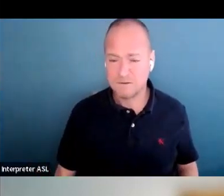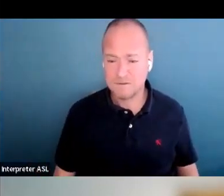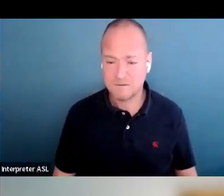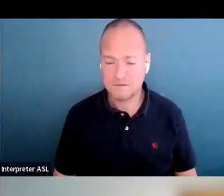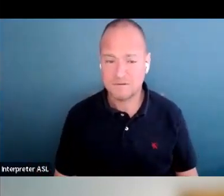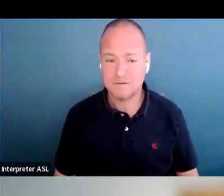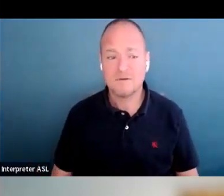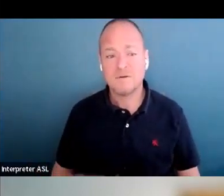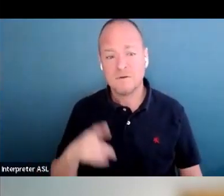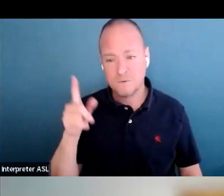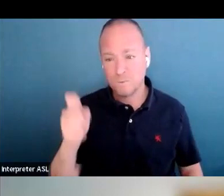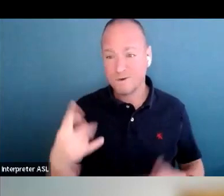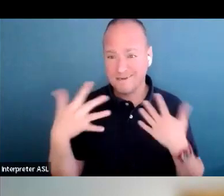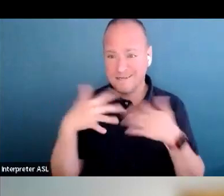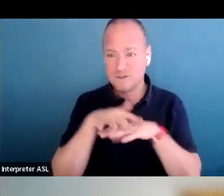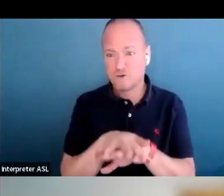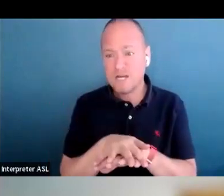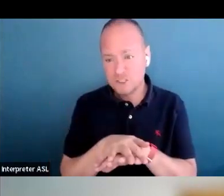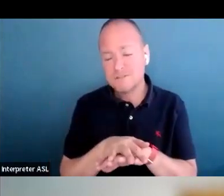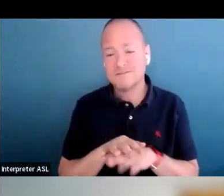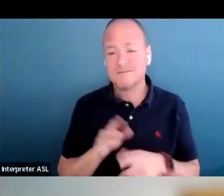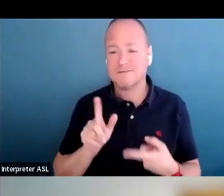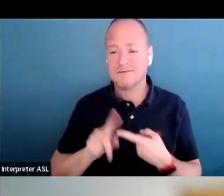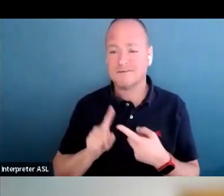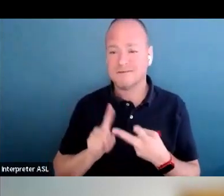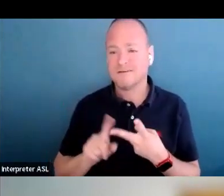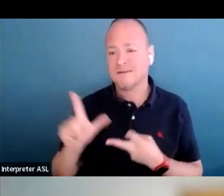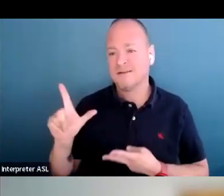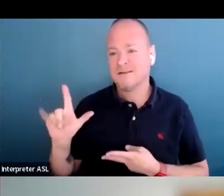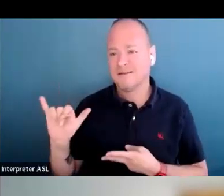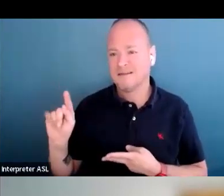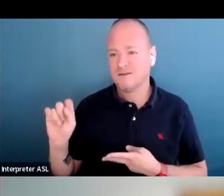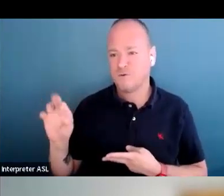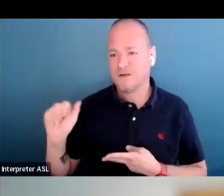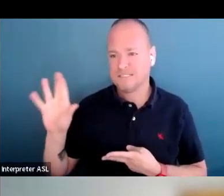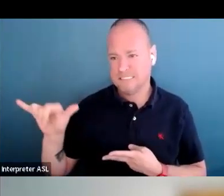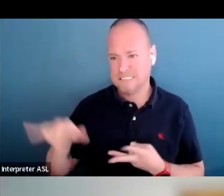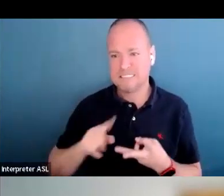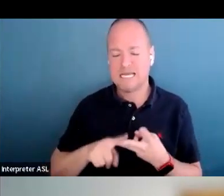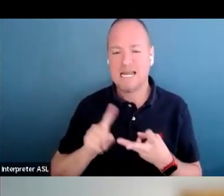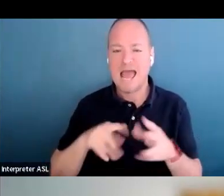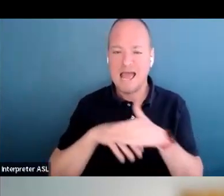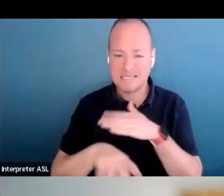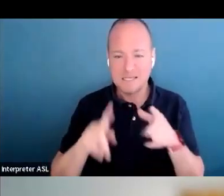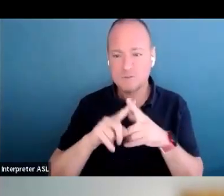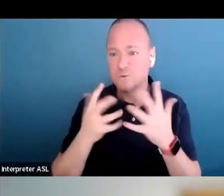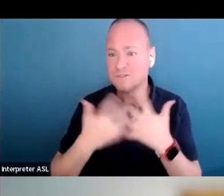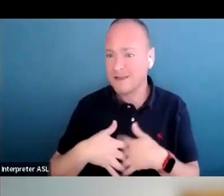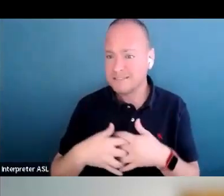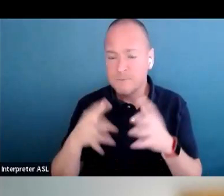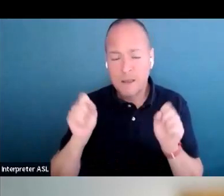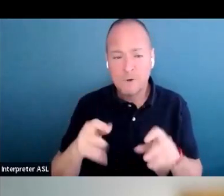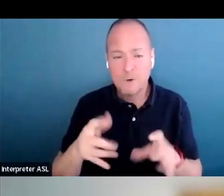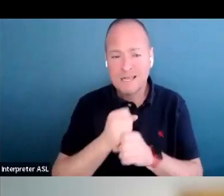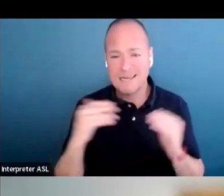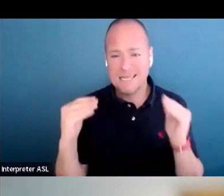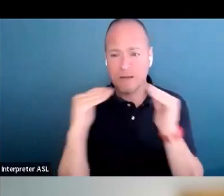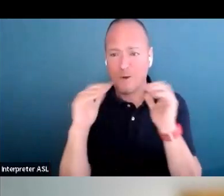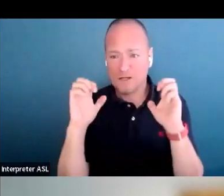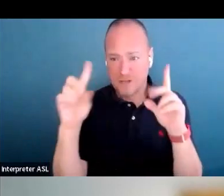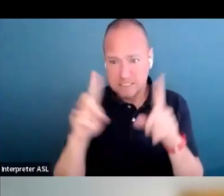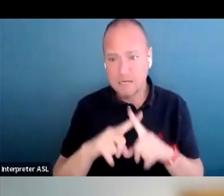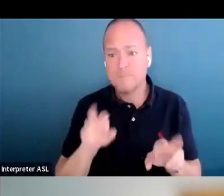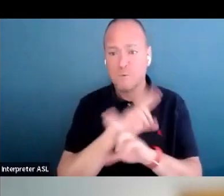We need integration, literacy, and access to AAC devices to receive an equal education, and to be prepared for leaving the